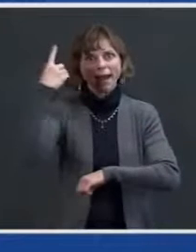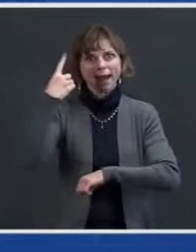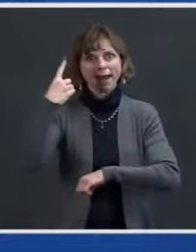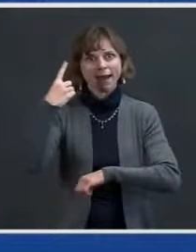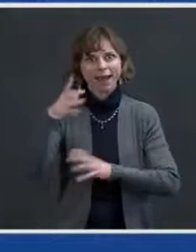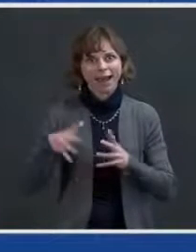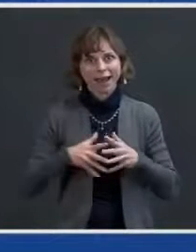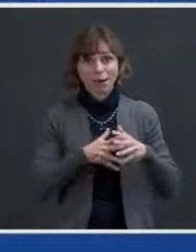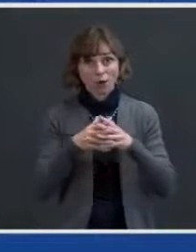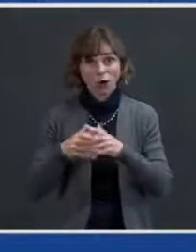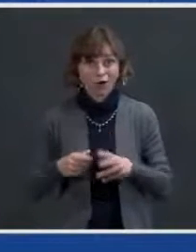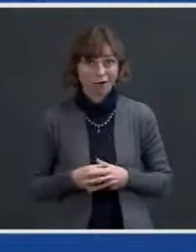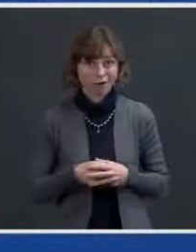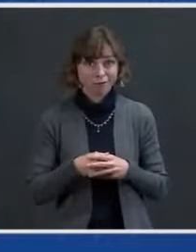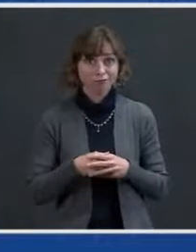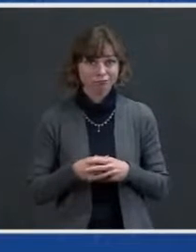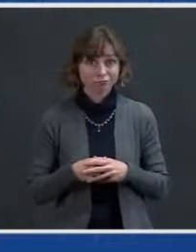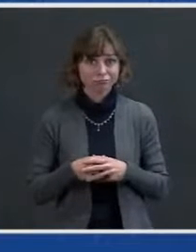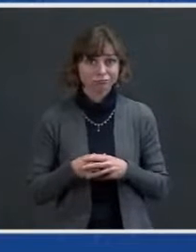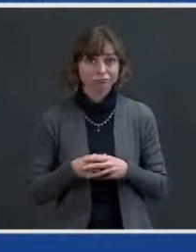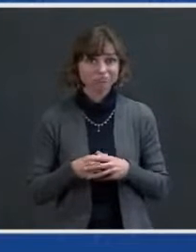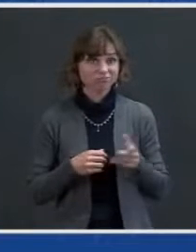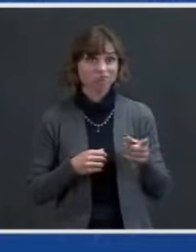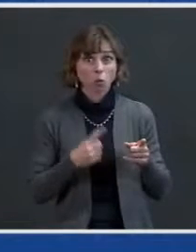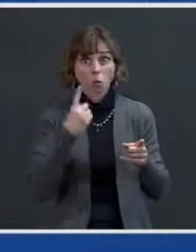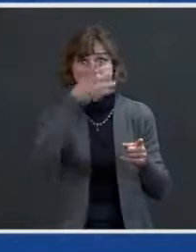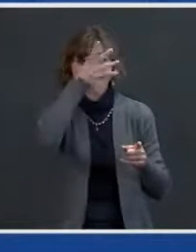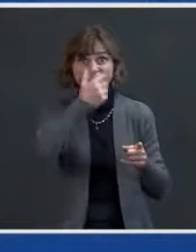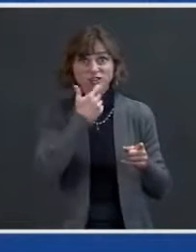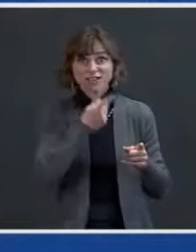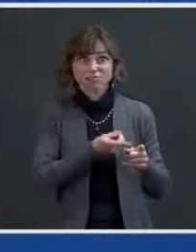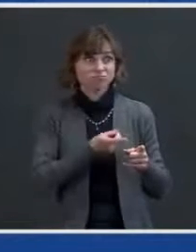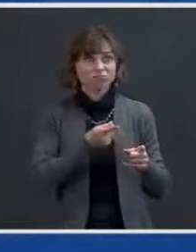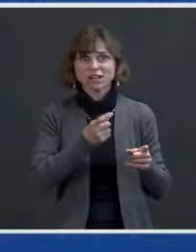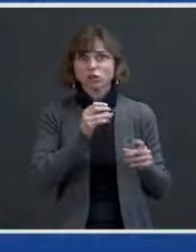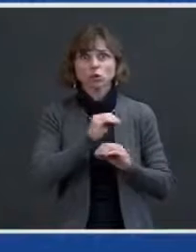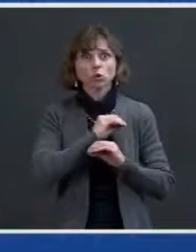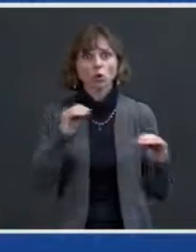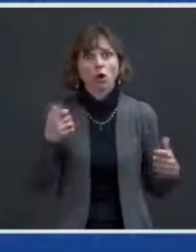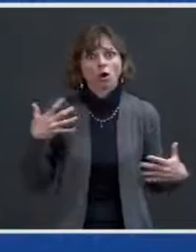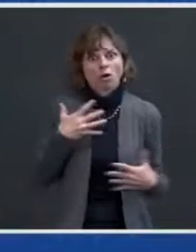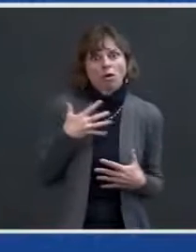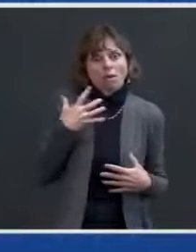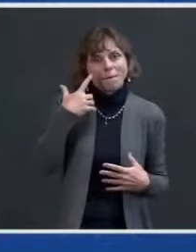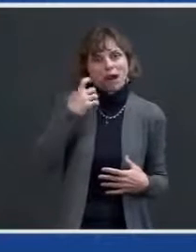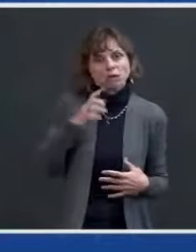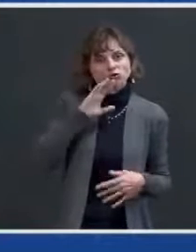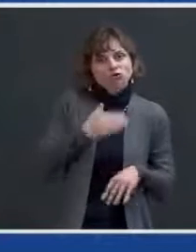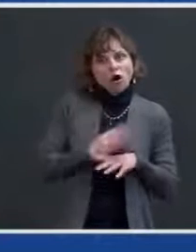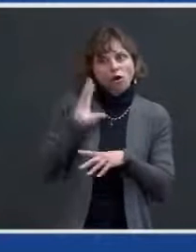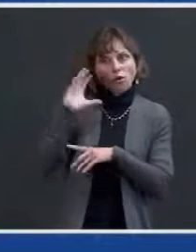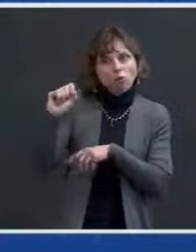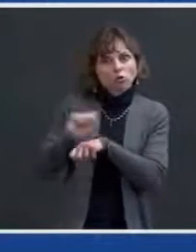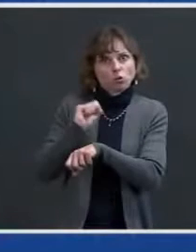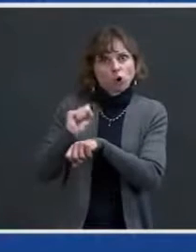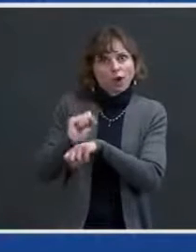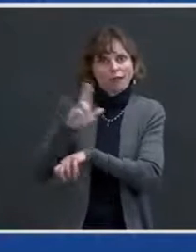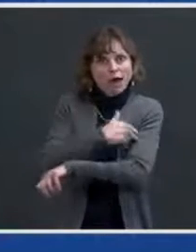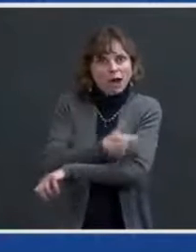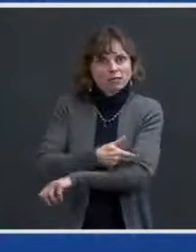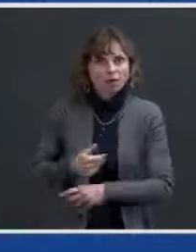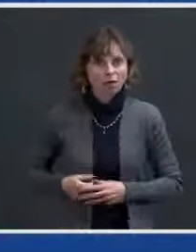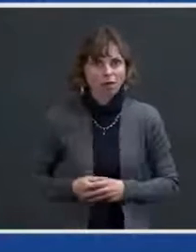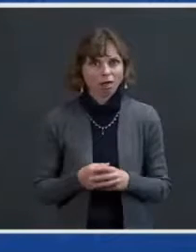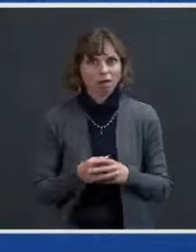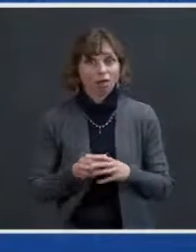the numbers are the stories. The father who says he no longer fears for his daughter when she leaves to go to work at the hospital. The